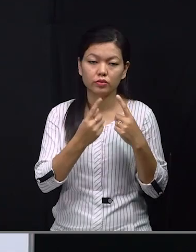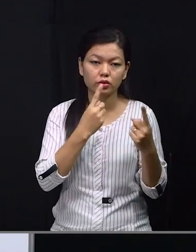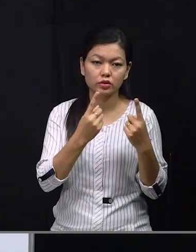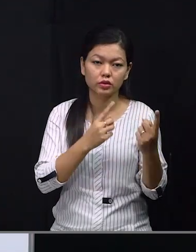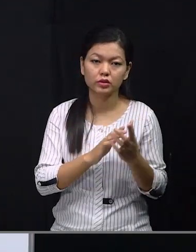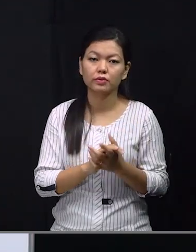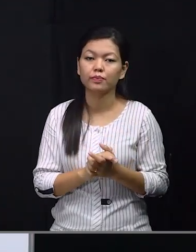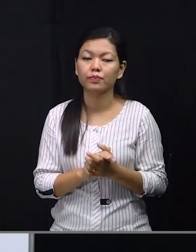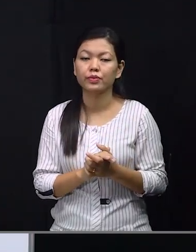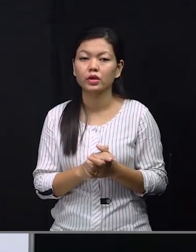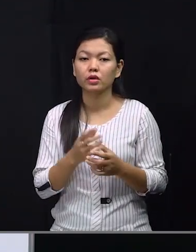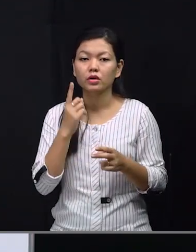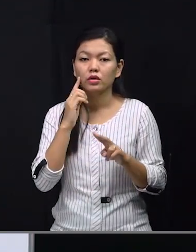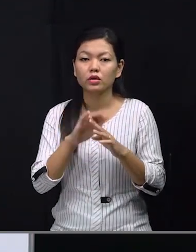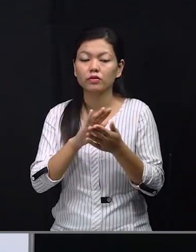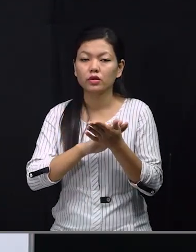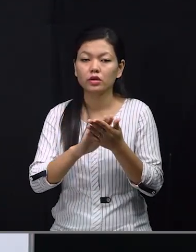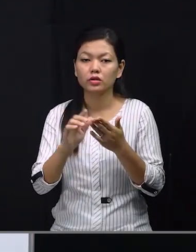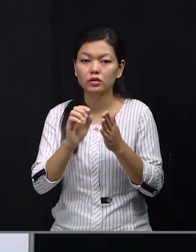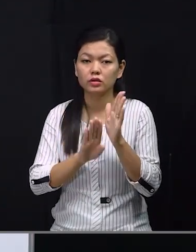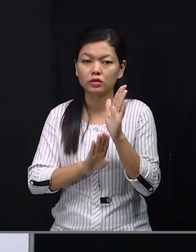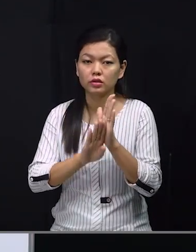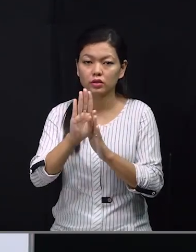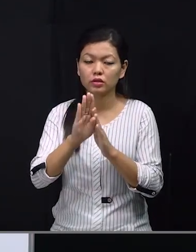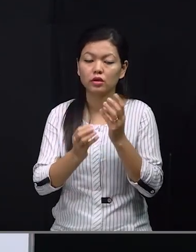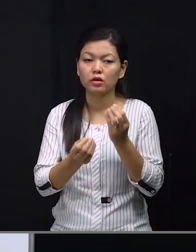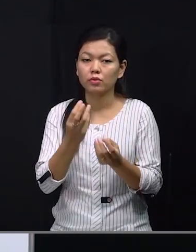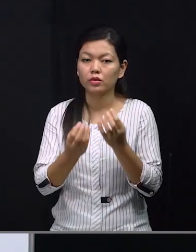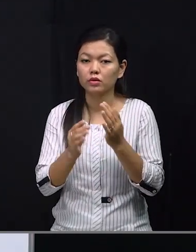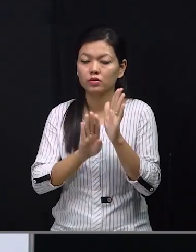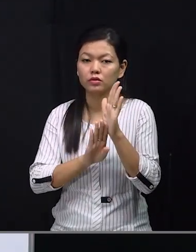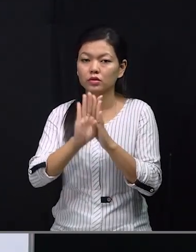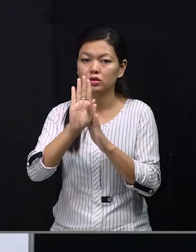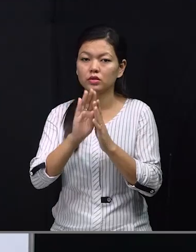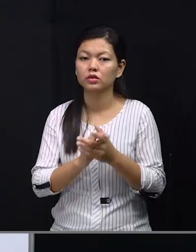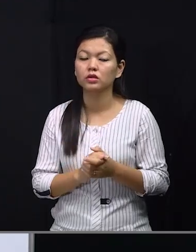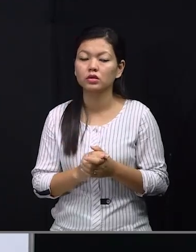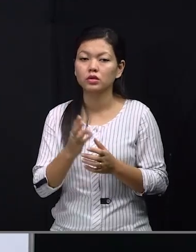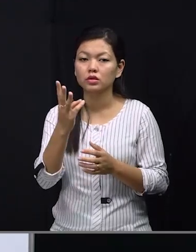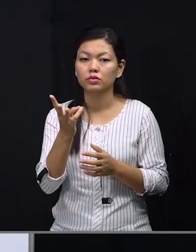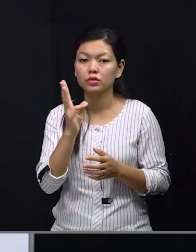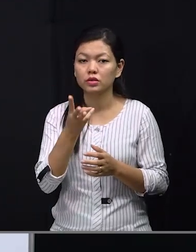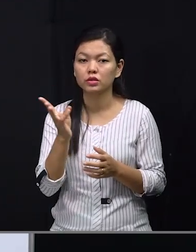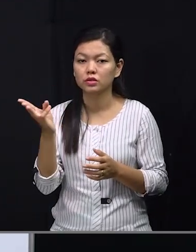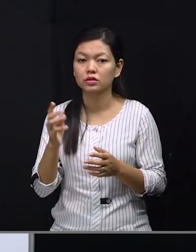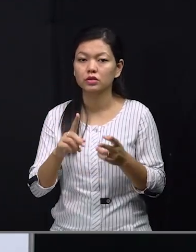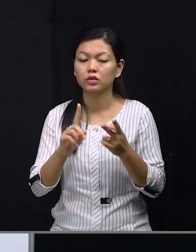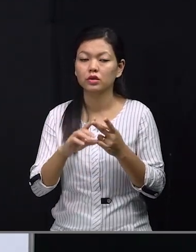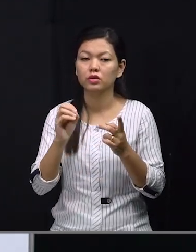will be the boiling point. So among these three, iodomethane will have the